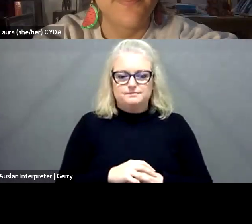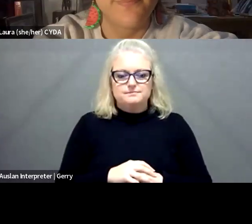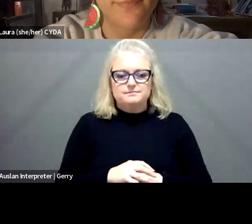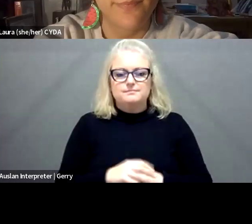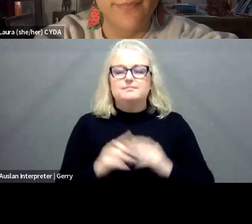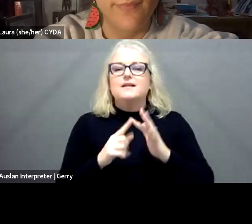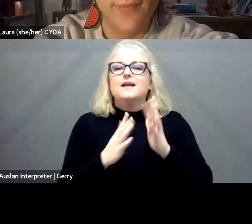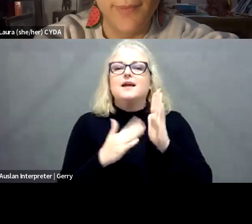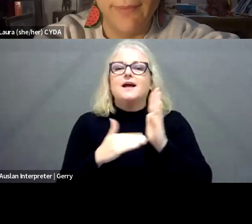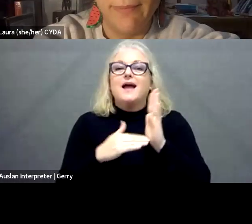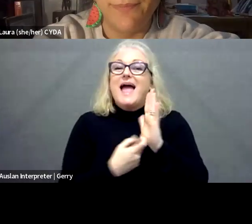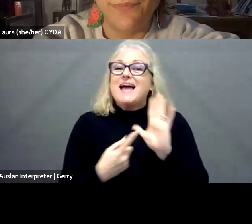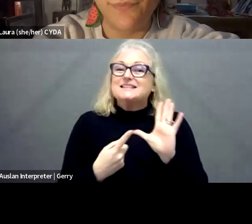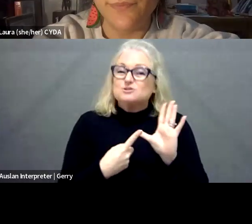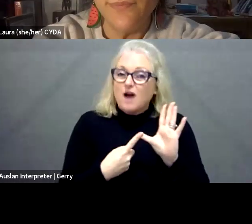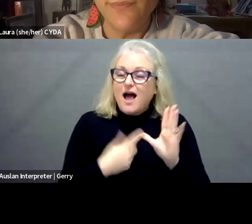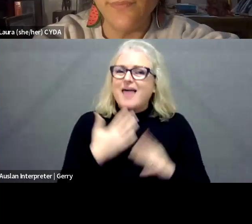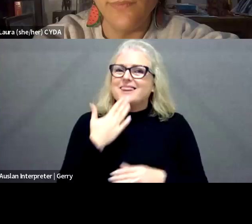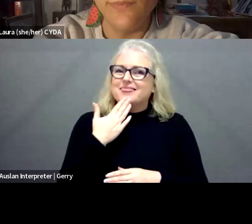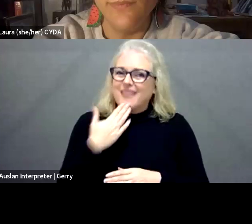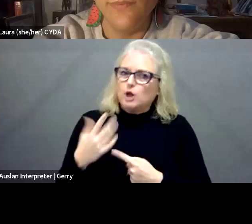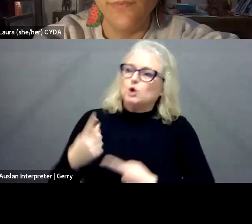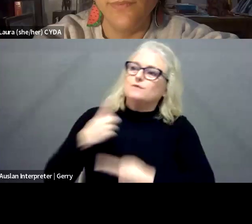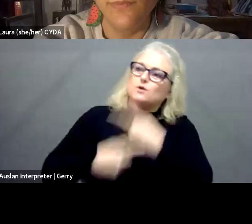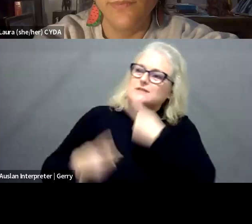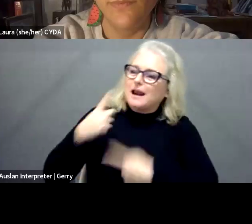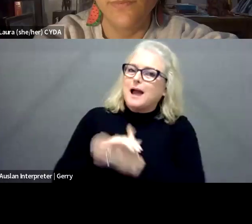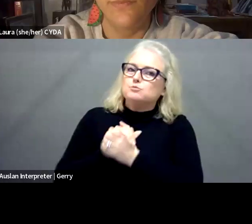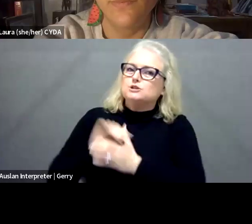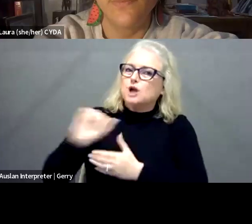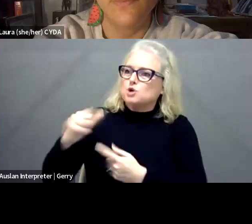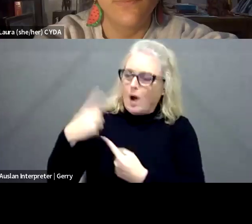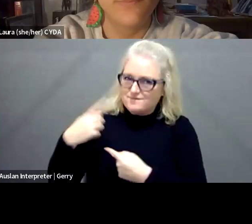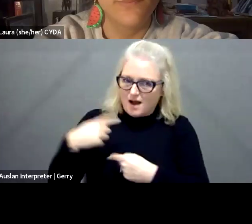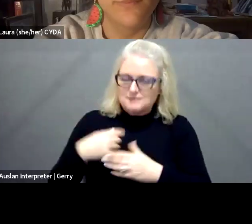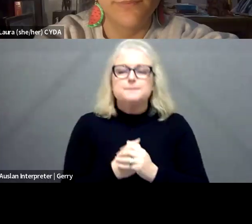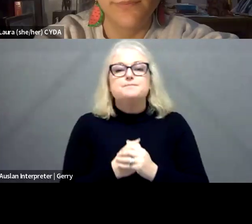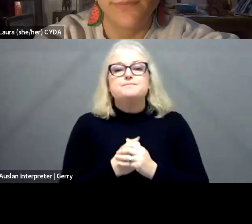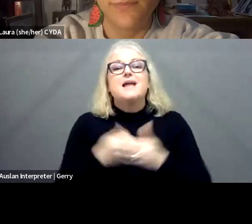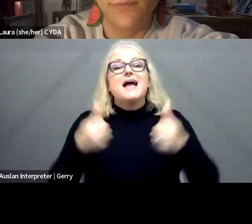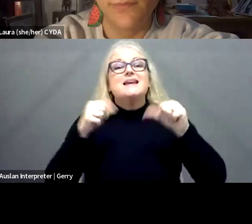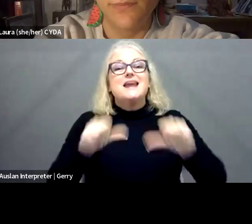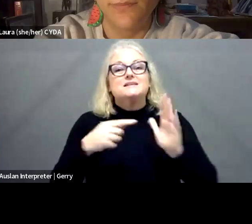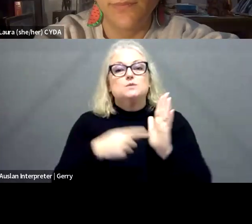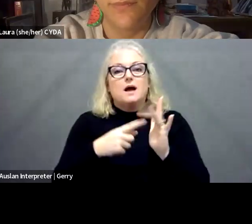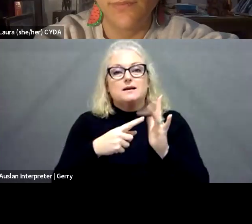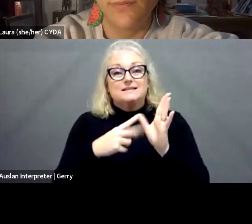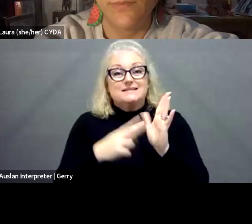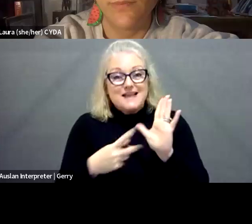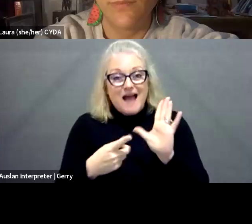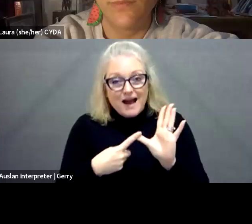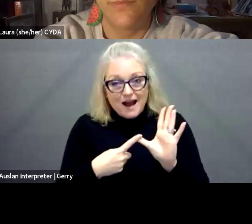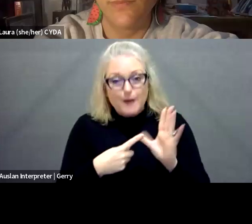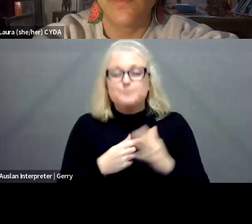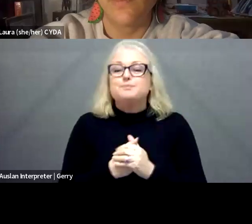Ezra speaking. Thanks for sharing that, Chloe. I really appreciate your advice. Our next question is for Tiana, our host with the most. Tiana,